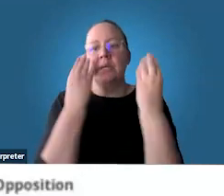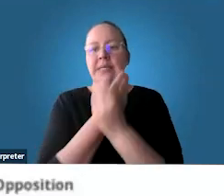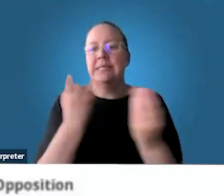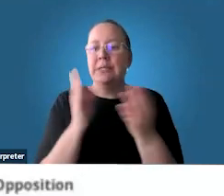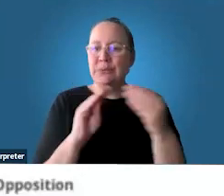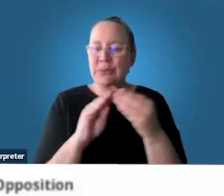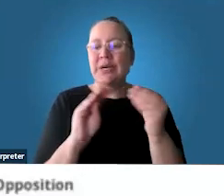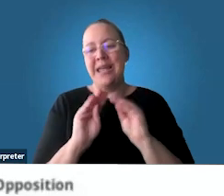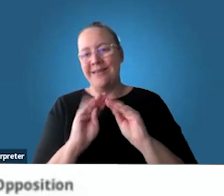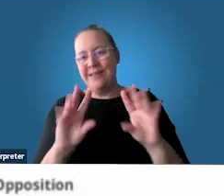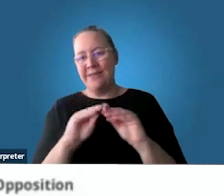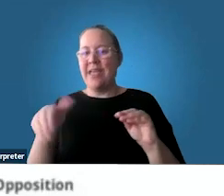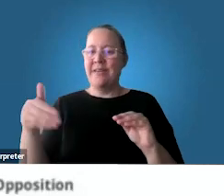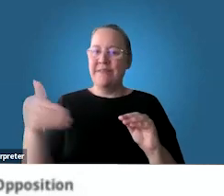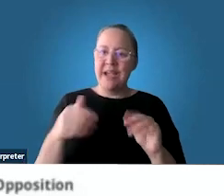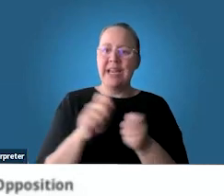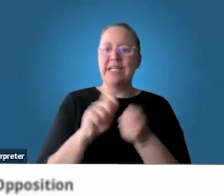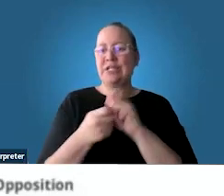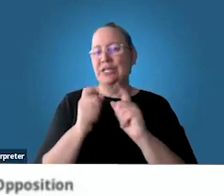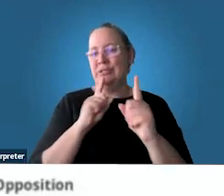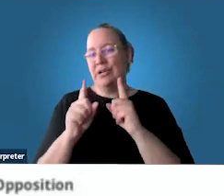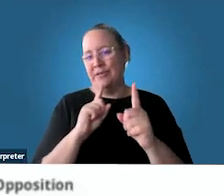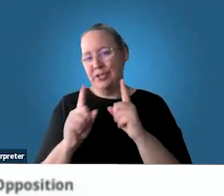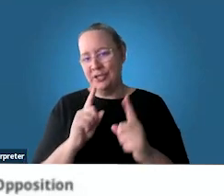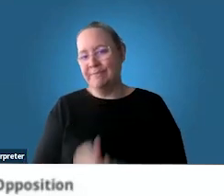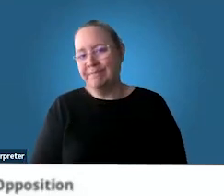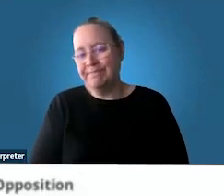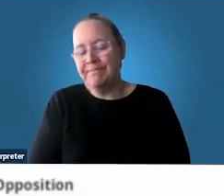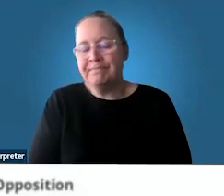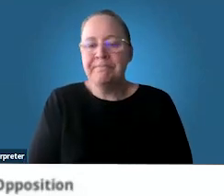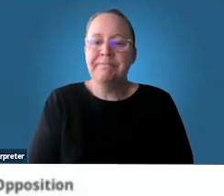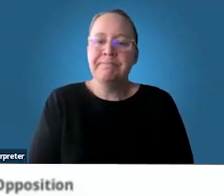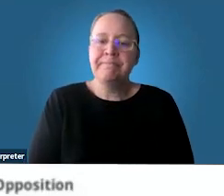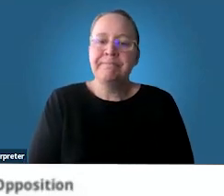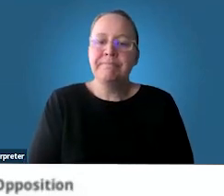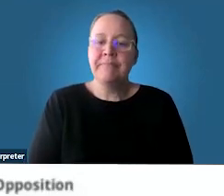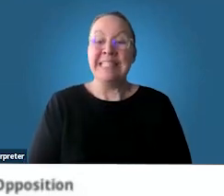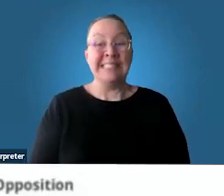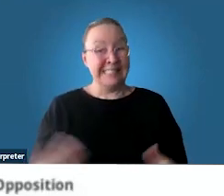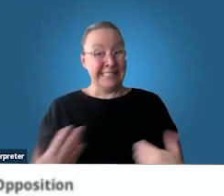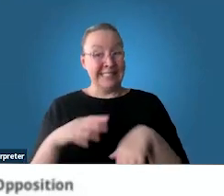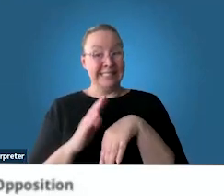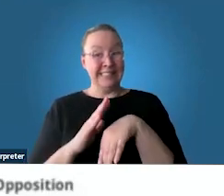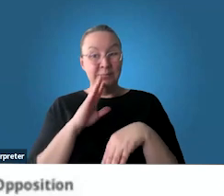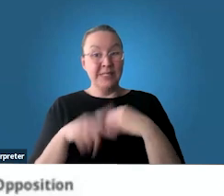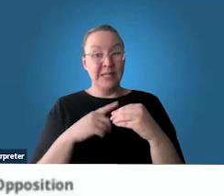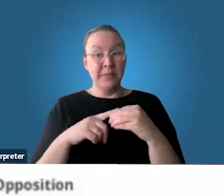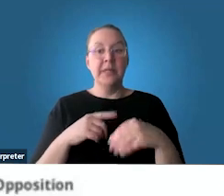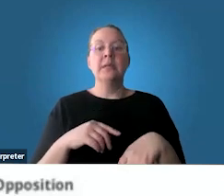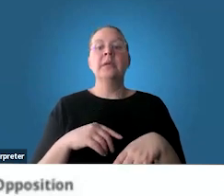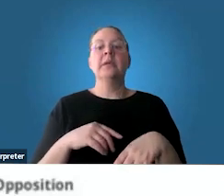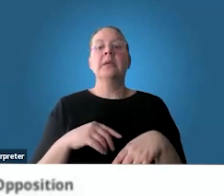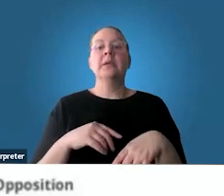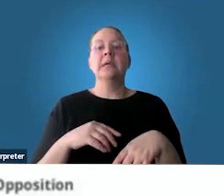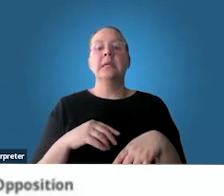that clarify, invite, and reframe the conversation on our terms. The danger, I think, as the Social Change Institute points out,